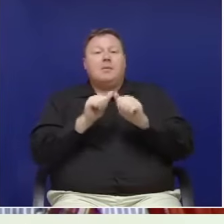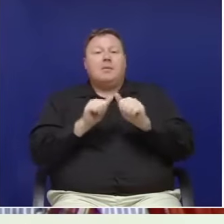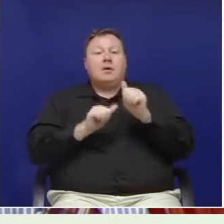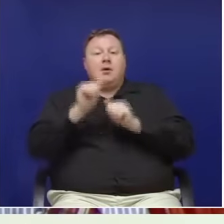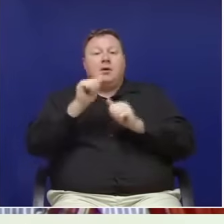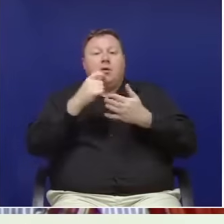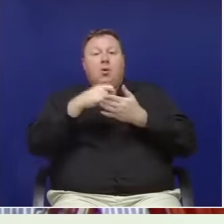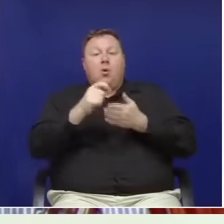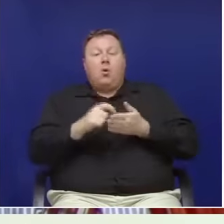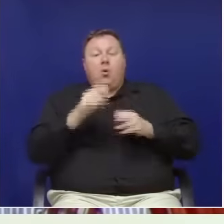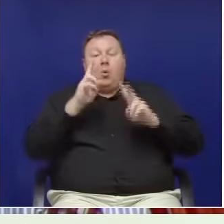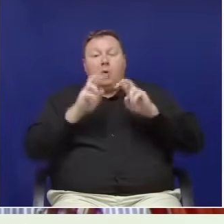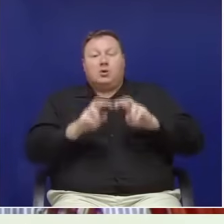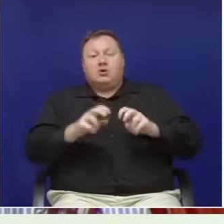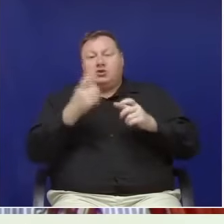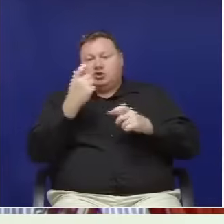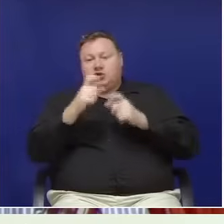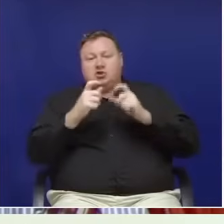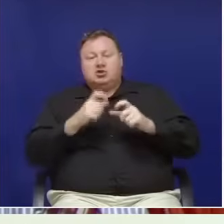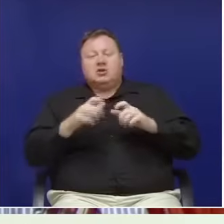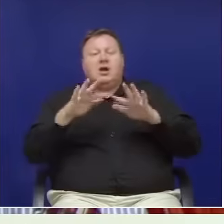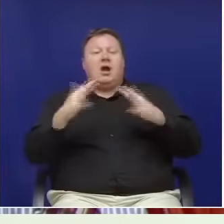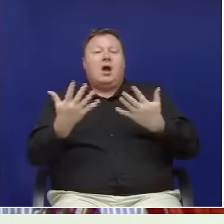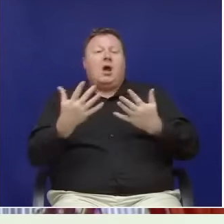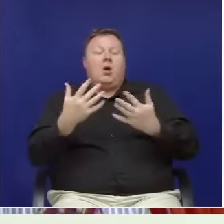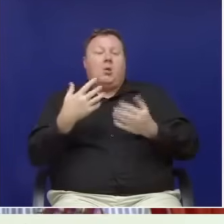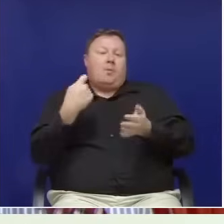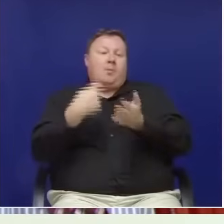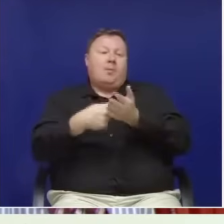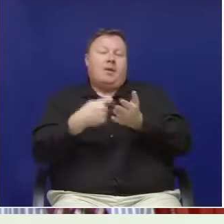potentially scrapping and rebuilding the outsourced payment system?